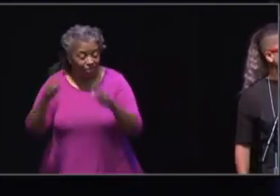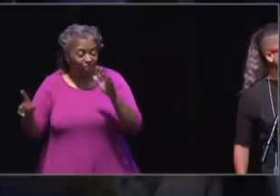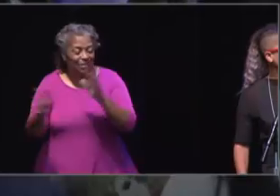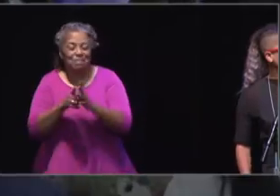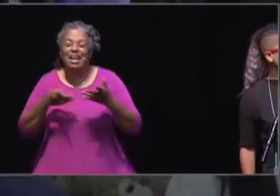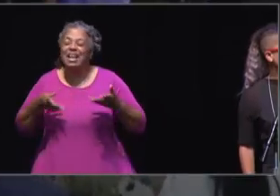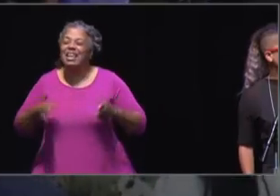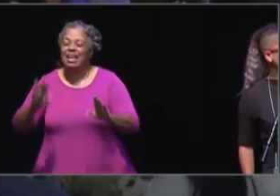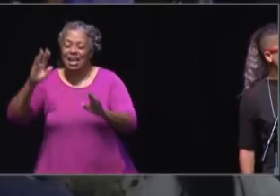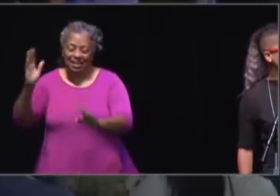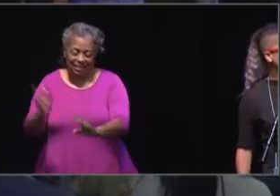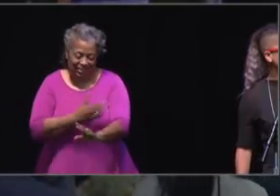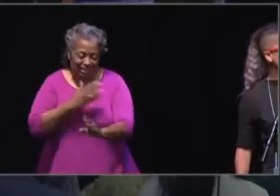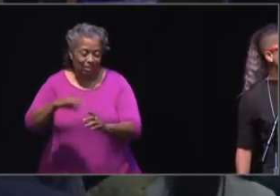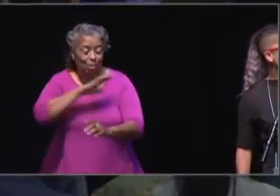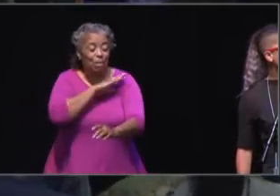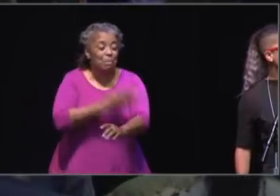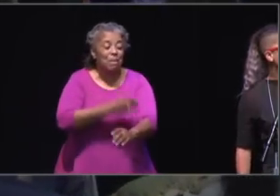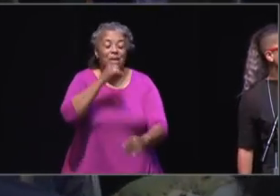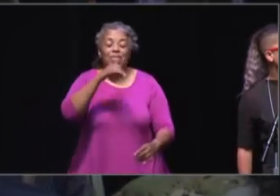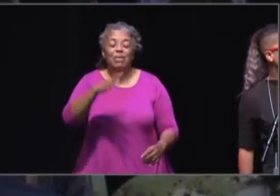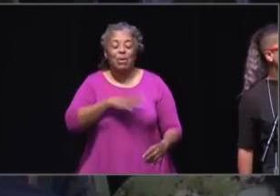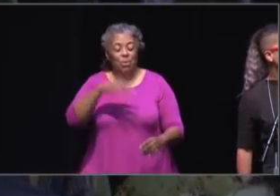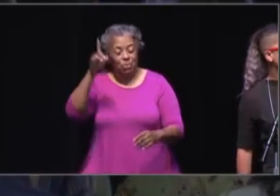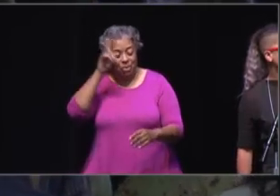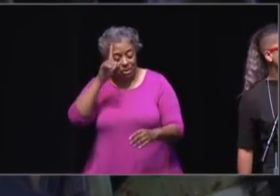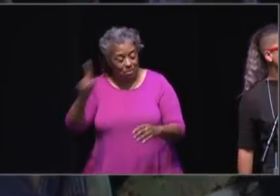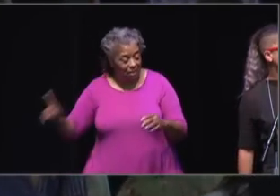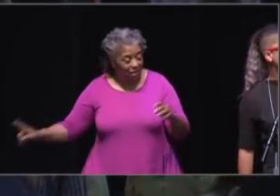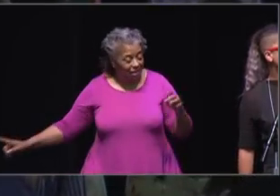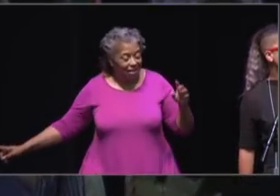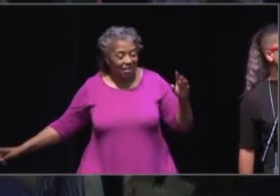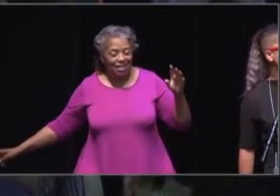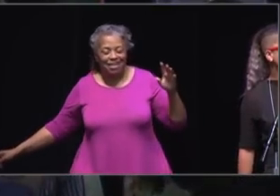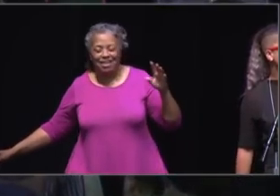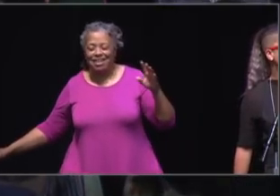let us sing, sing till the power of the